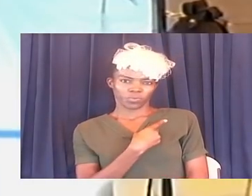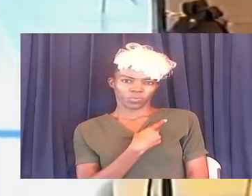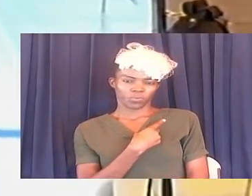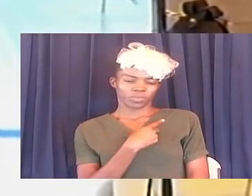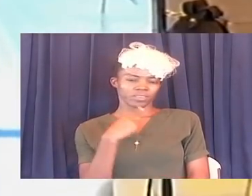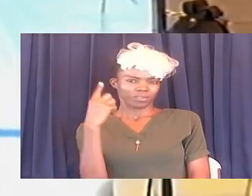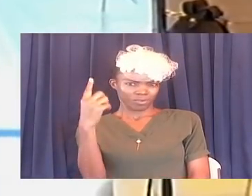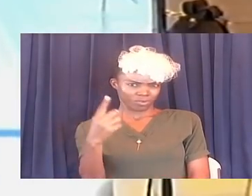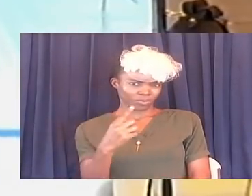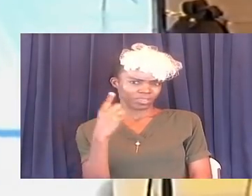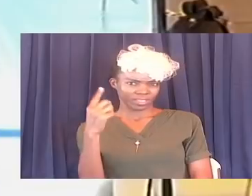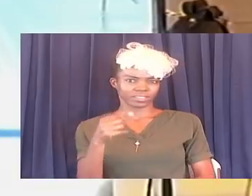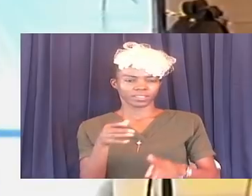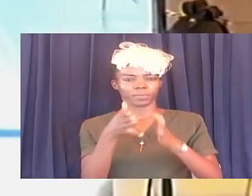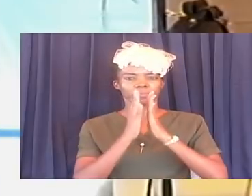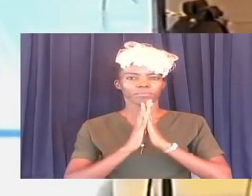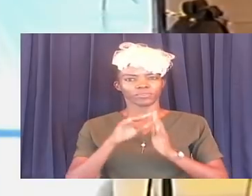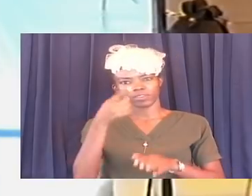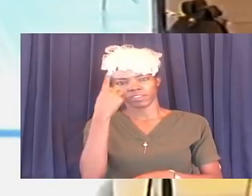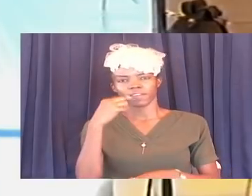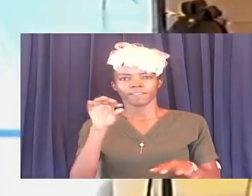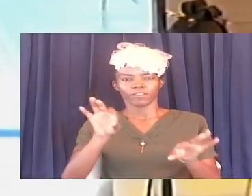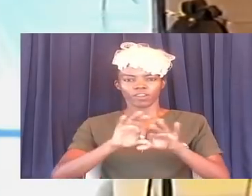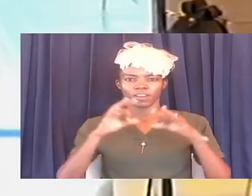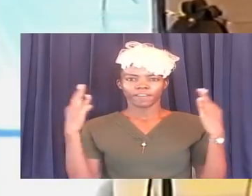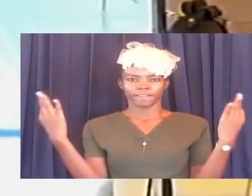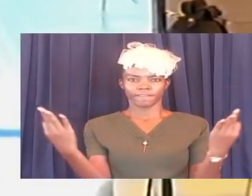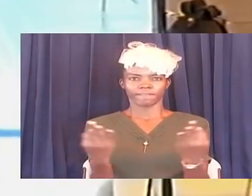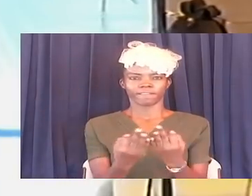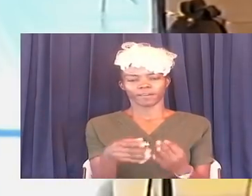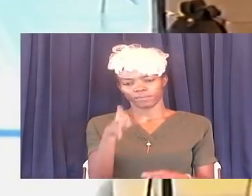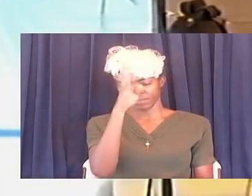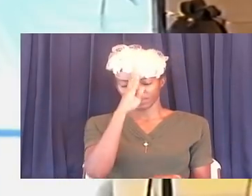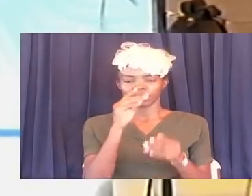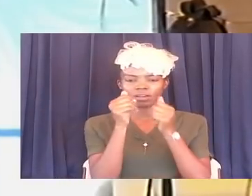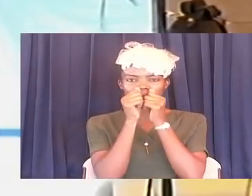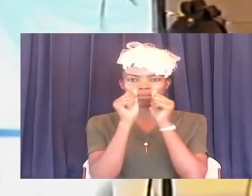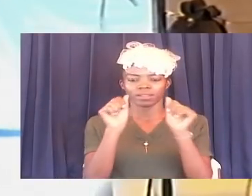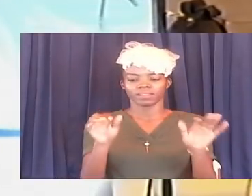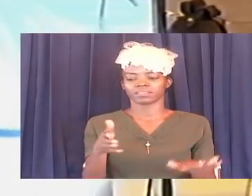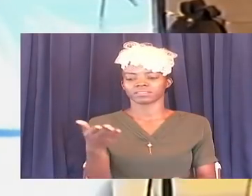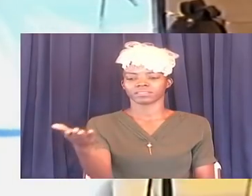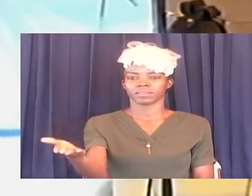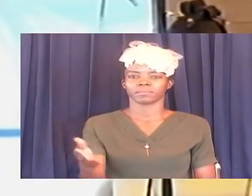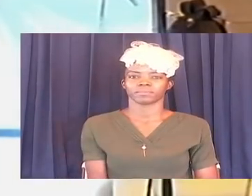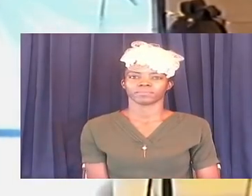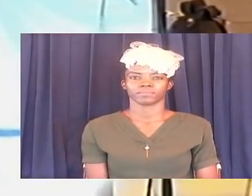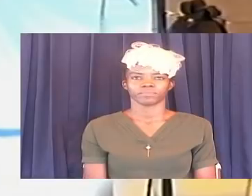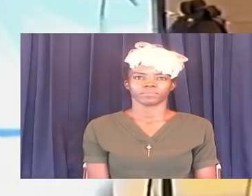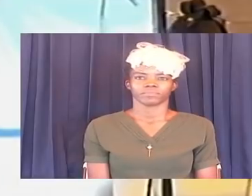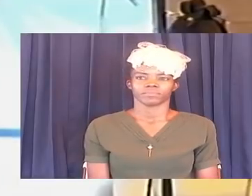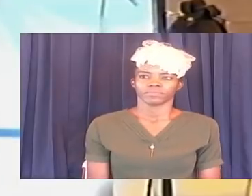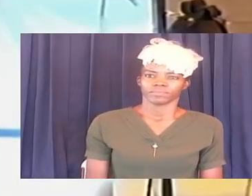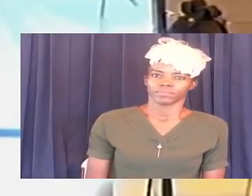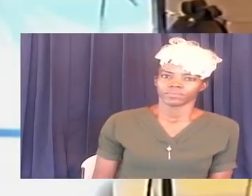you in our prayers. Amen. God bless you. Thank you. You may be seated. Praise God.